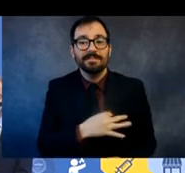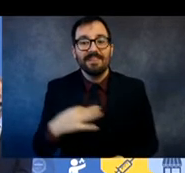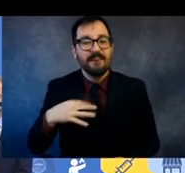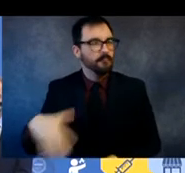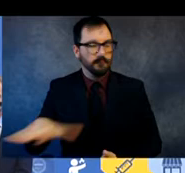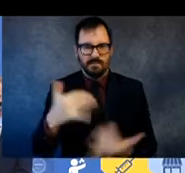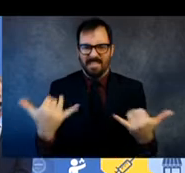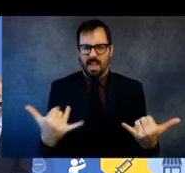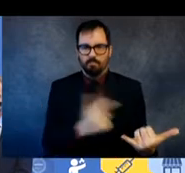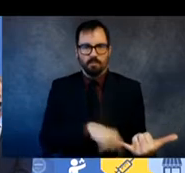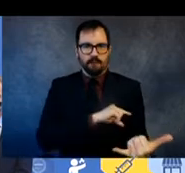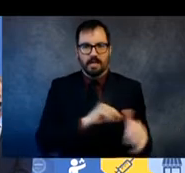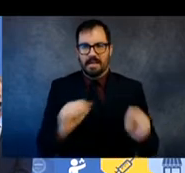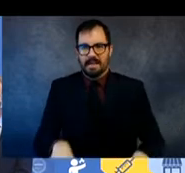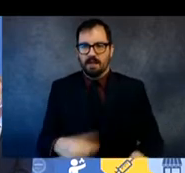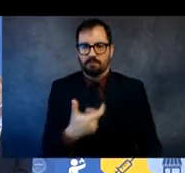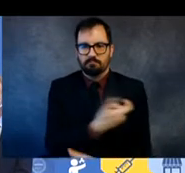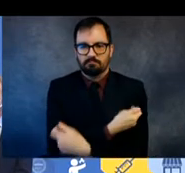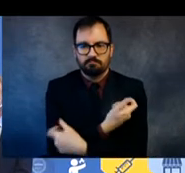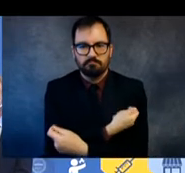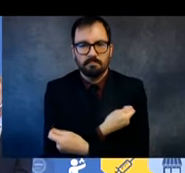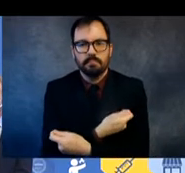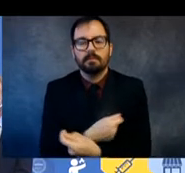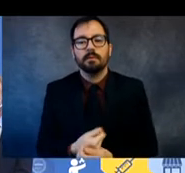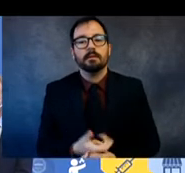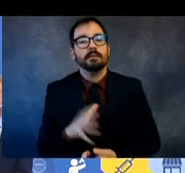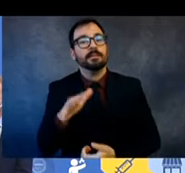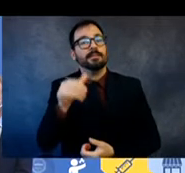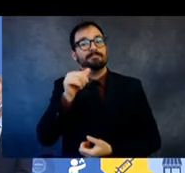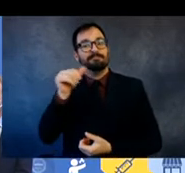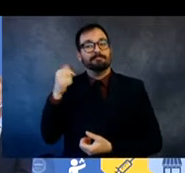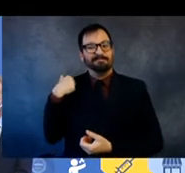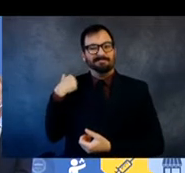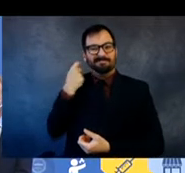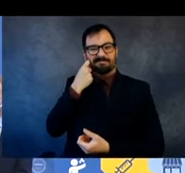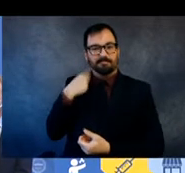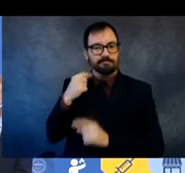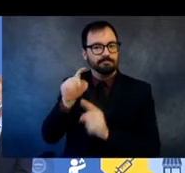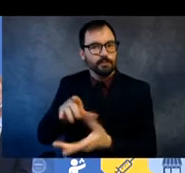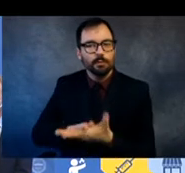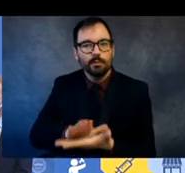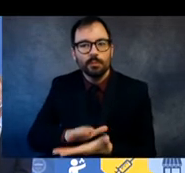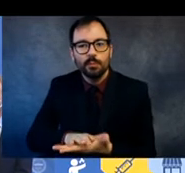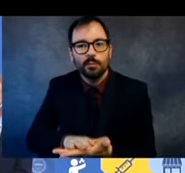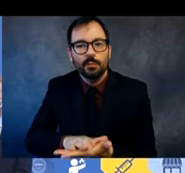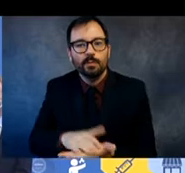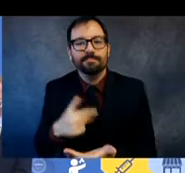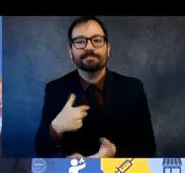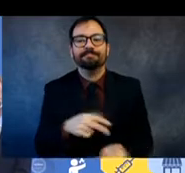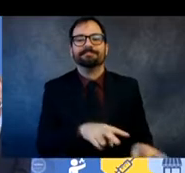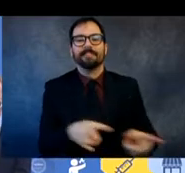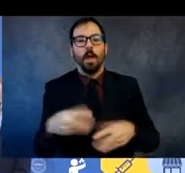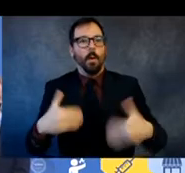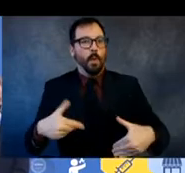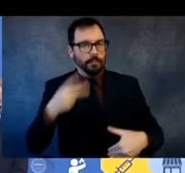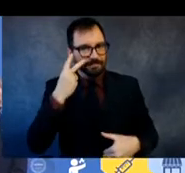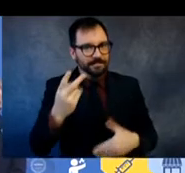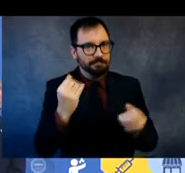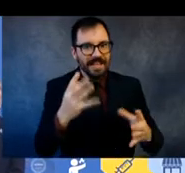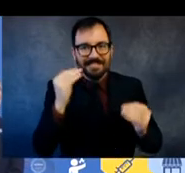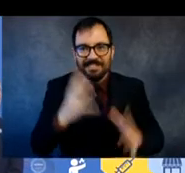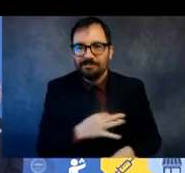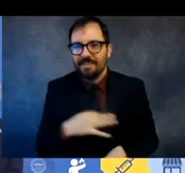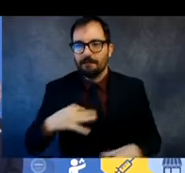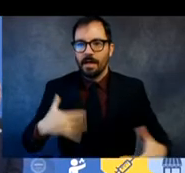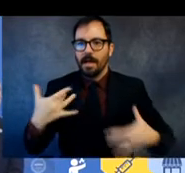and 17 of the teachers inside the school were vaccinated over the weekend. They were excited to get vaccinated, and there's more teachers going to be vaccinated. Another